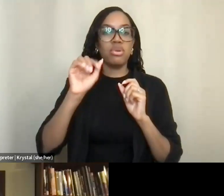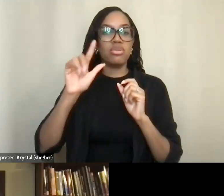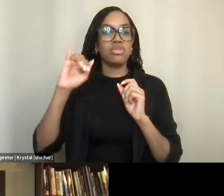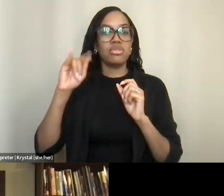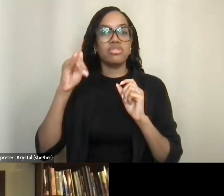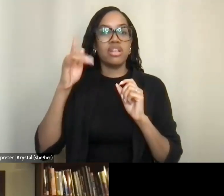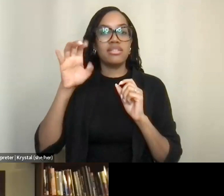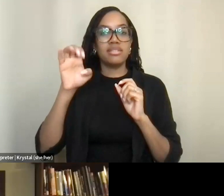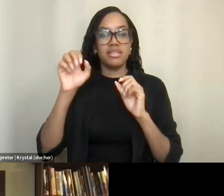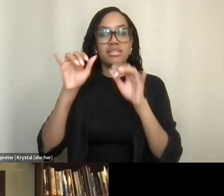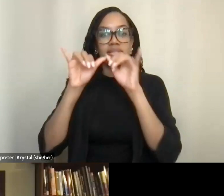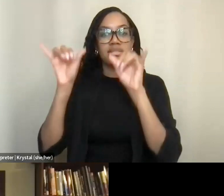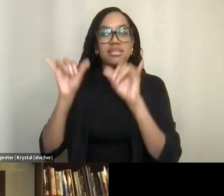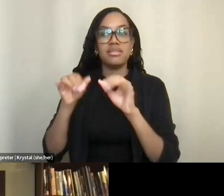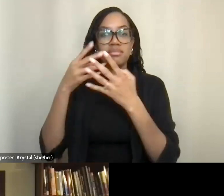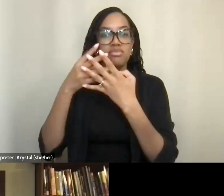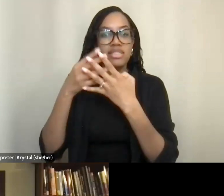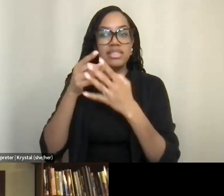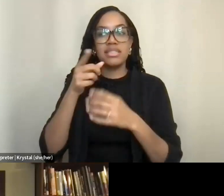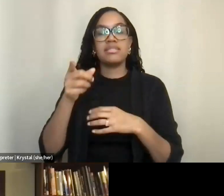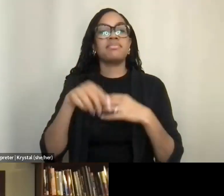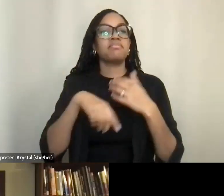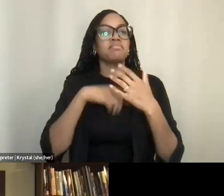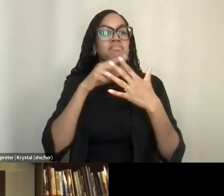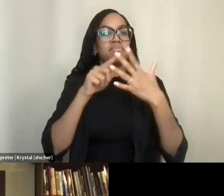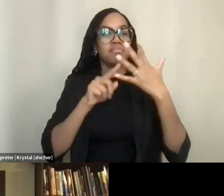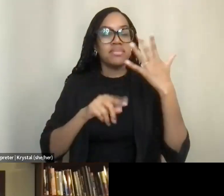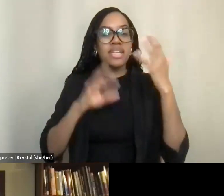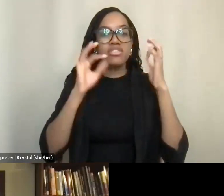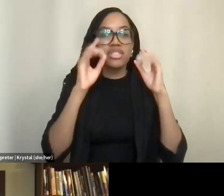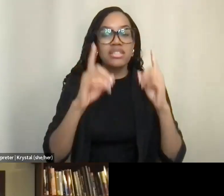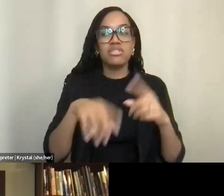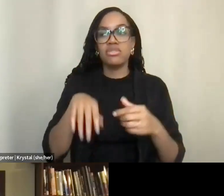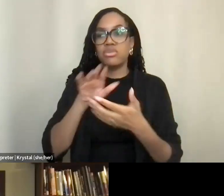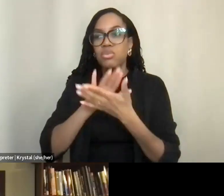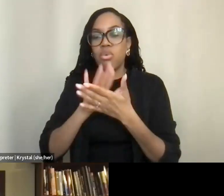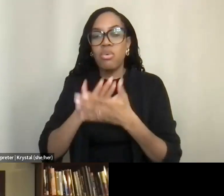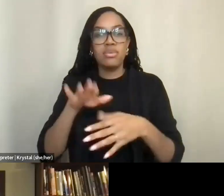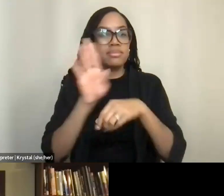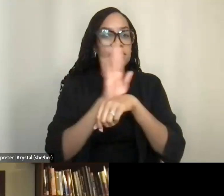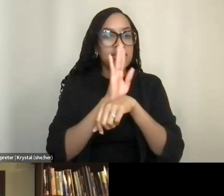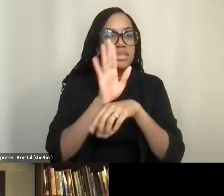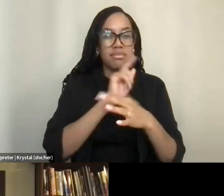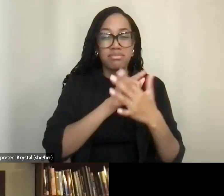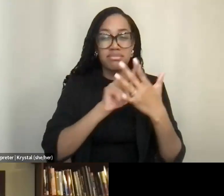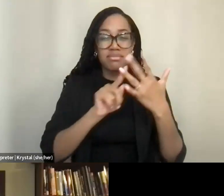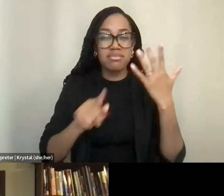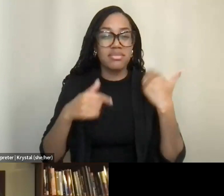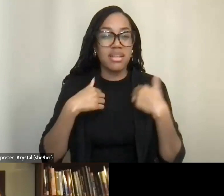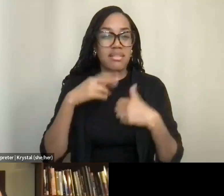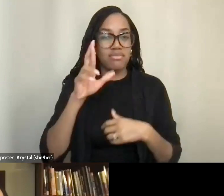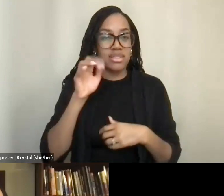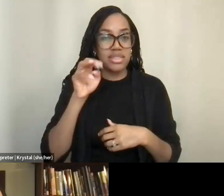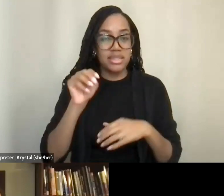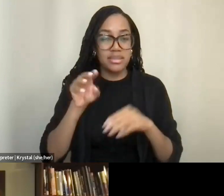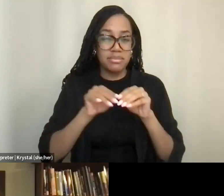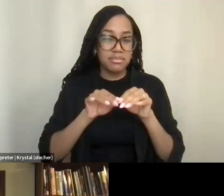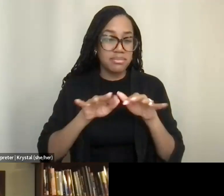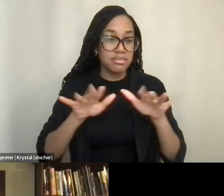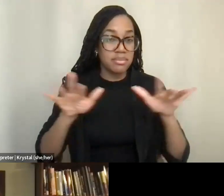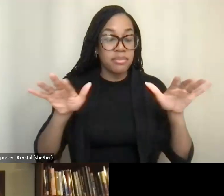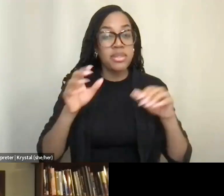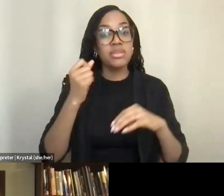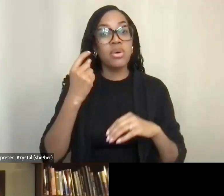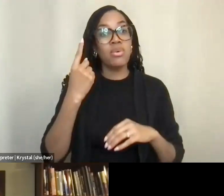we have an opportunity. It's not just a teaching moment, it's a teaching decade to say we can